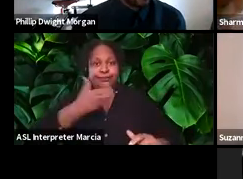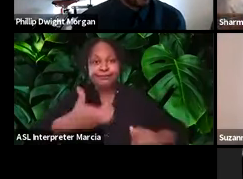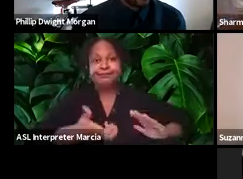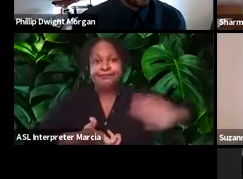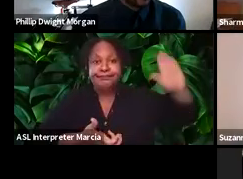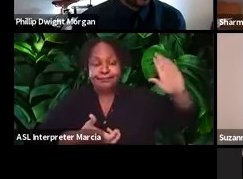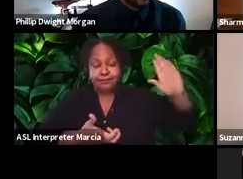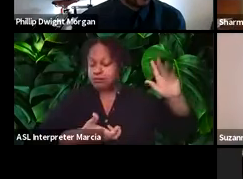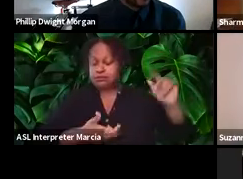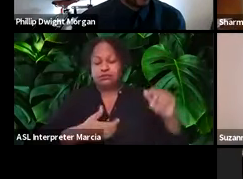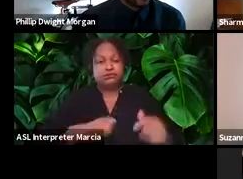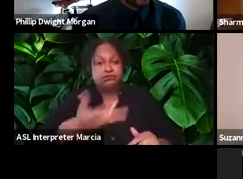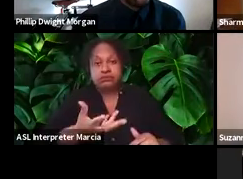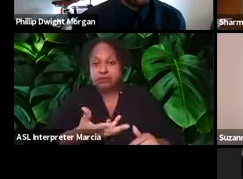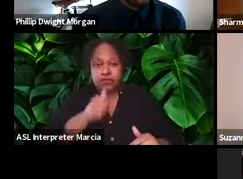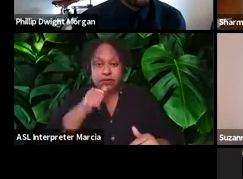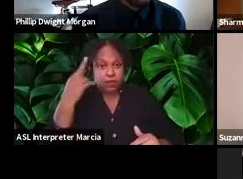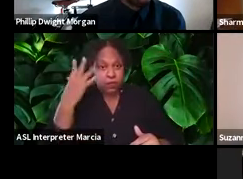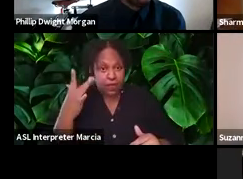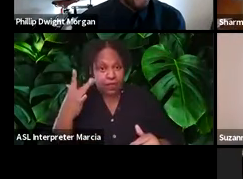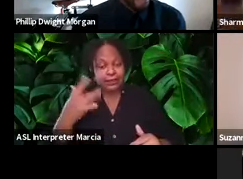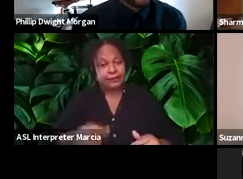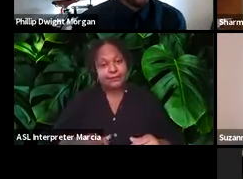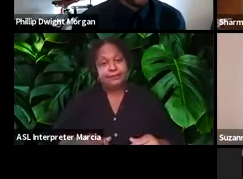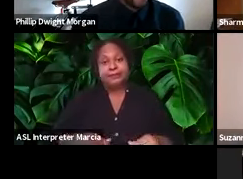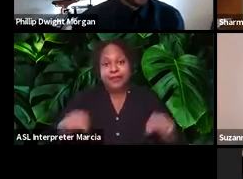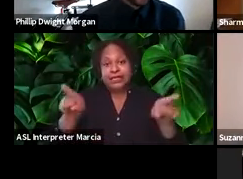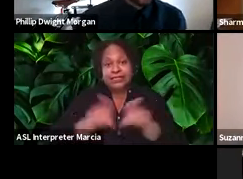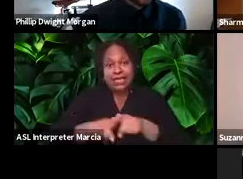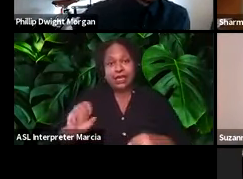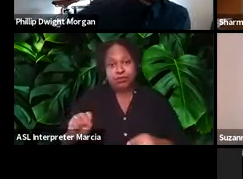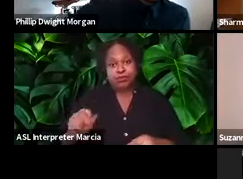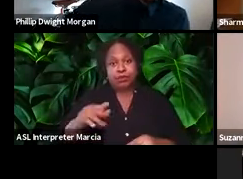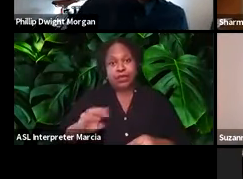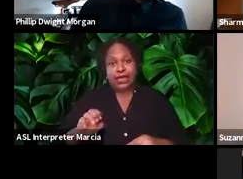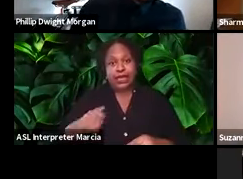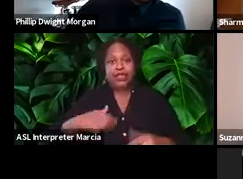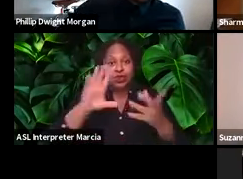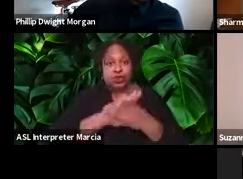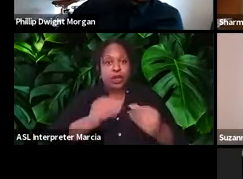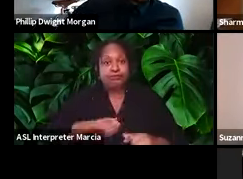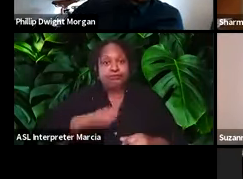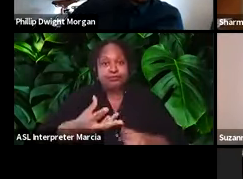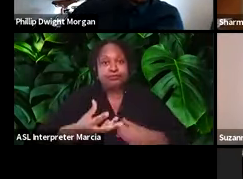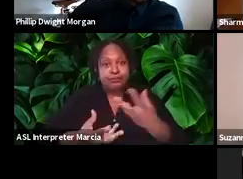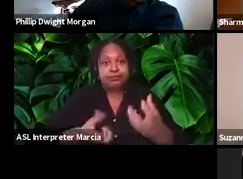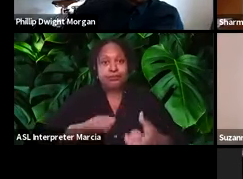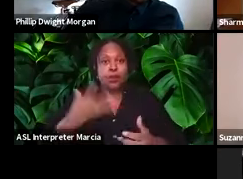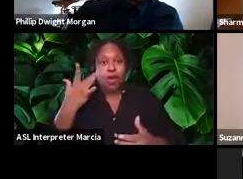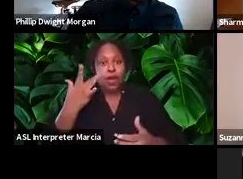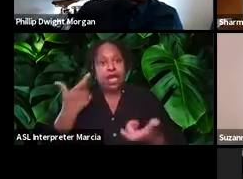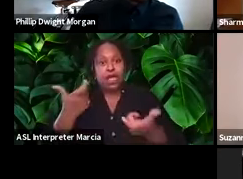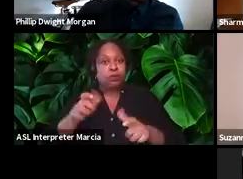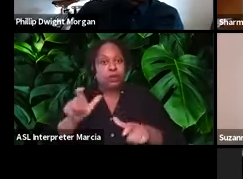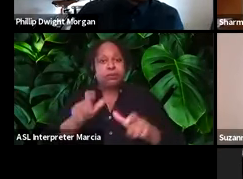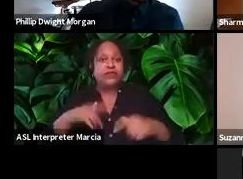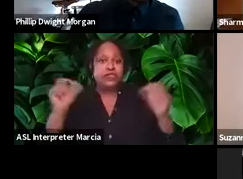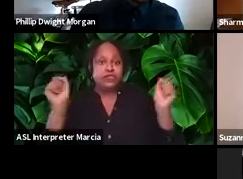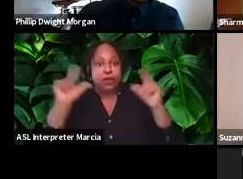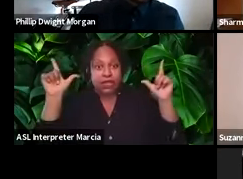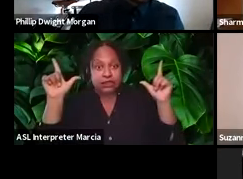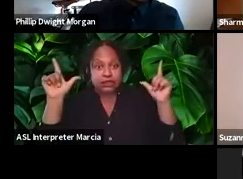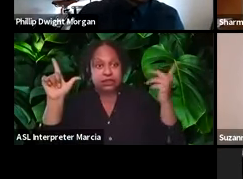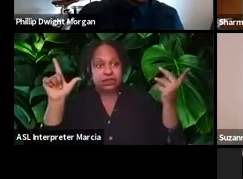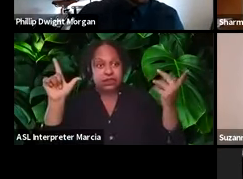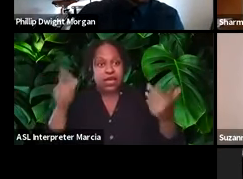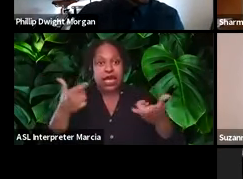That was not the case. Like Sharmarke, like, you tell those stories because you don't want people to be surprised. I didn't